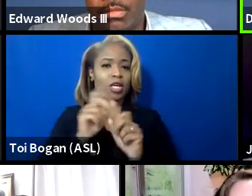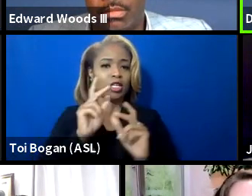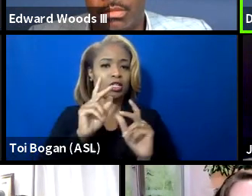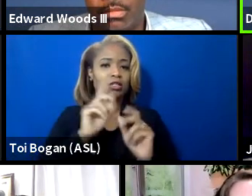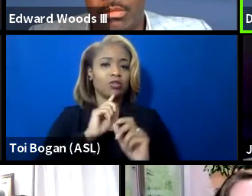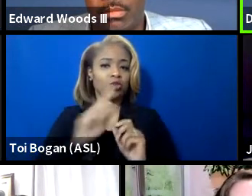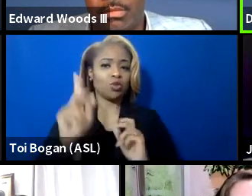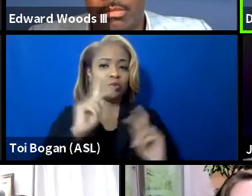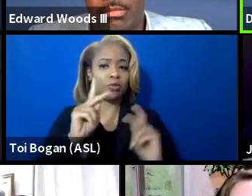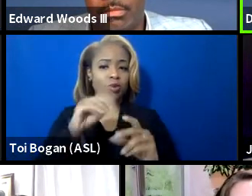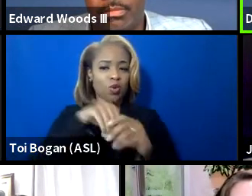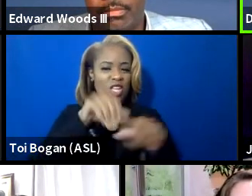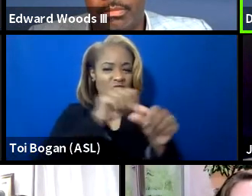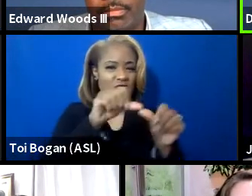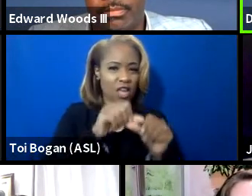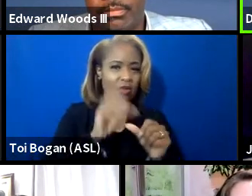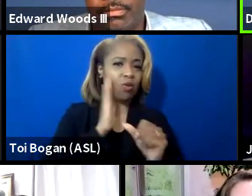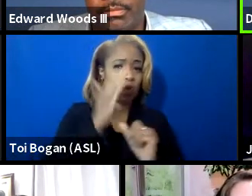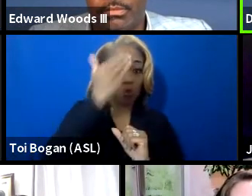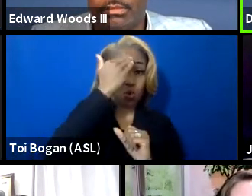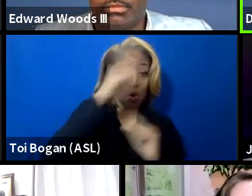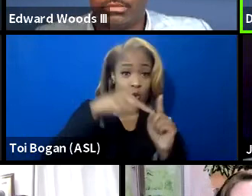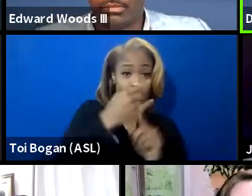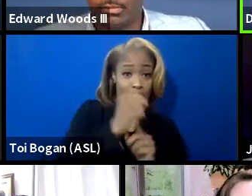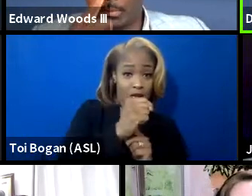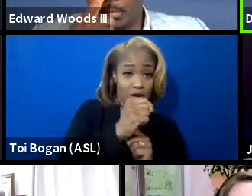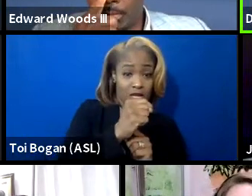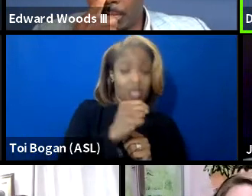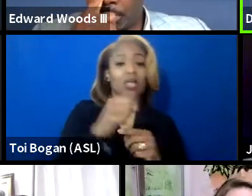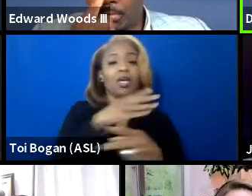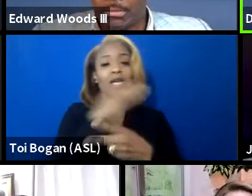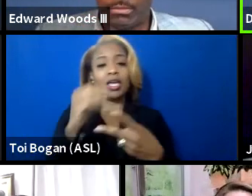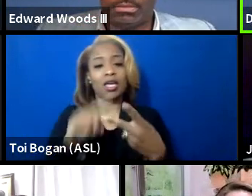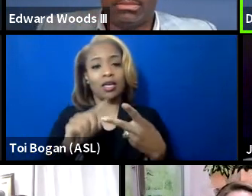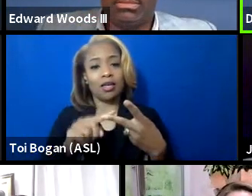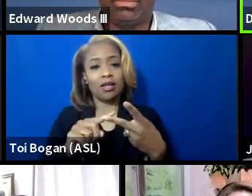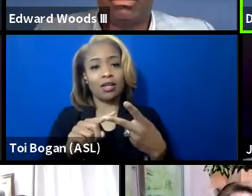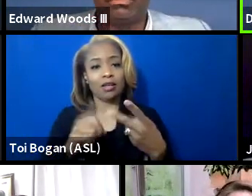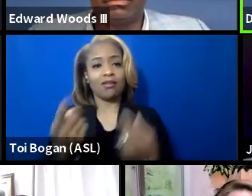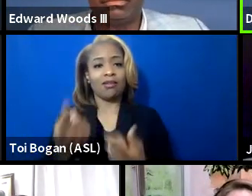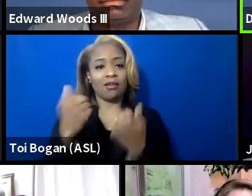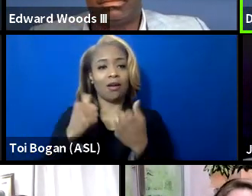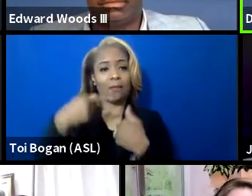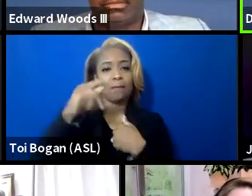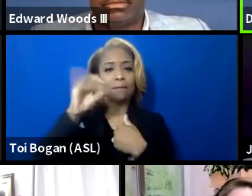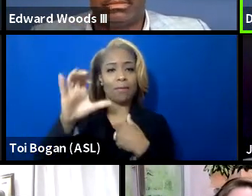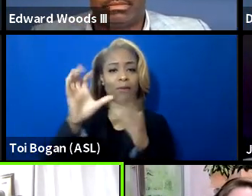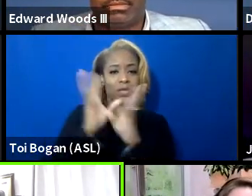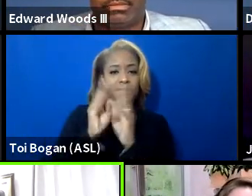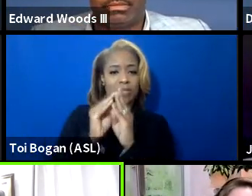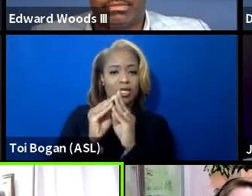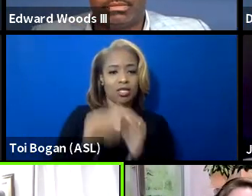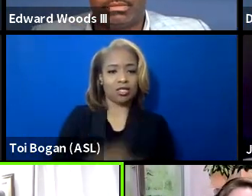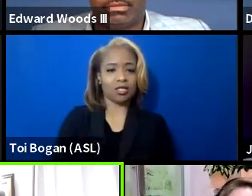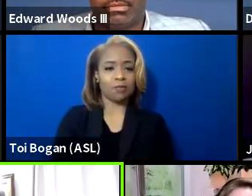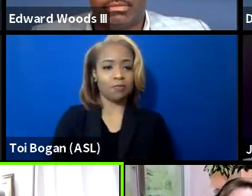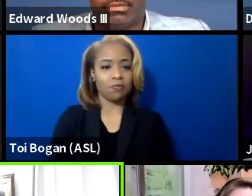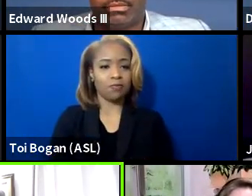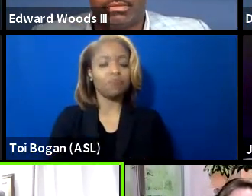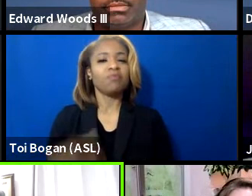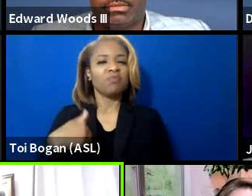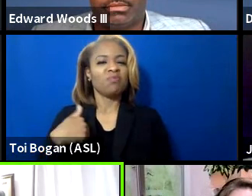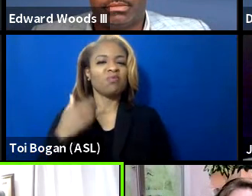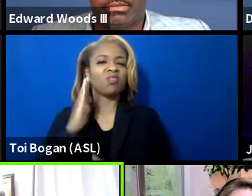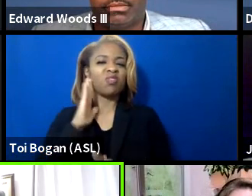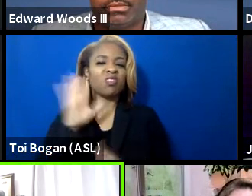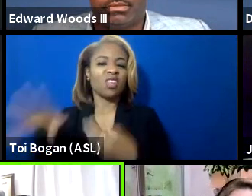able to, one, know about it, and two, come to our public meetings. And I would like to step in.